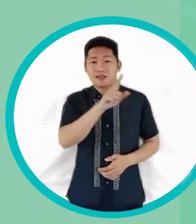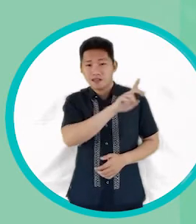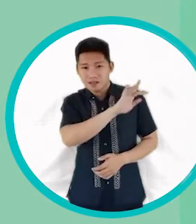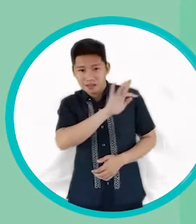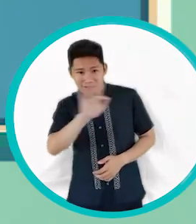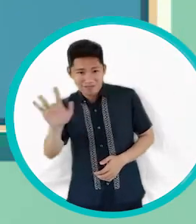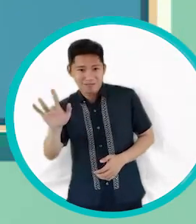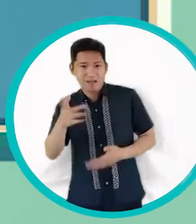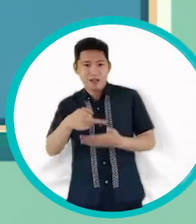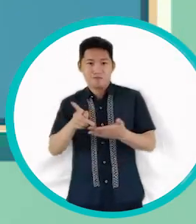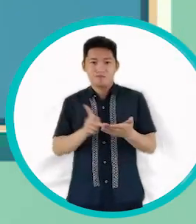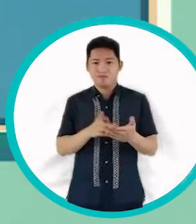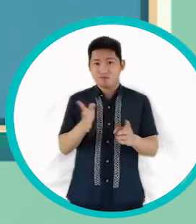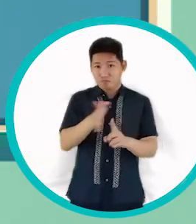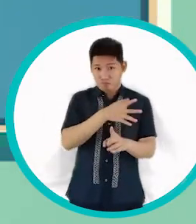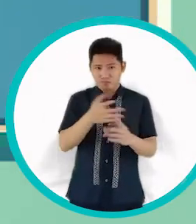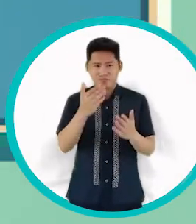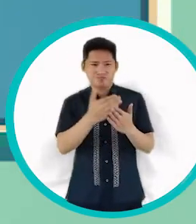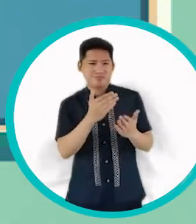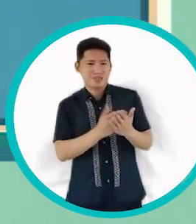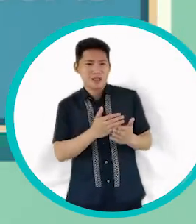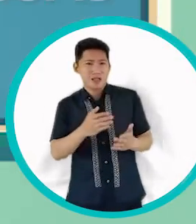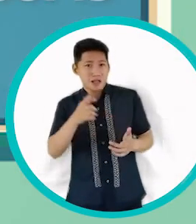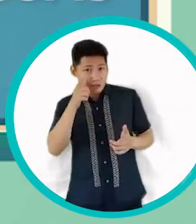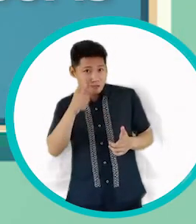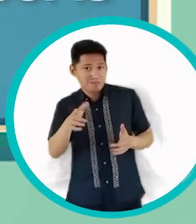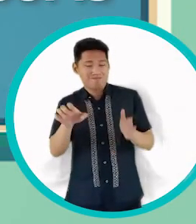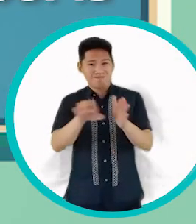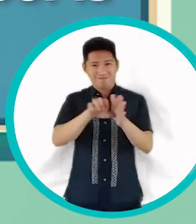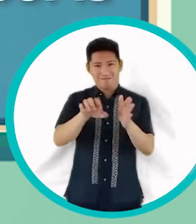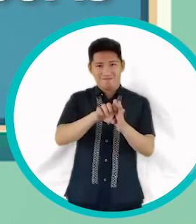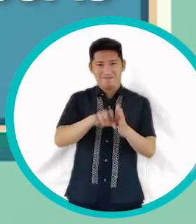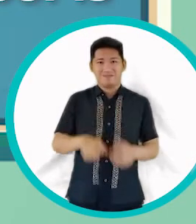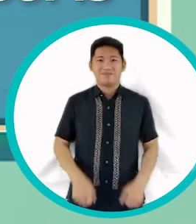technique. Let us look at this example.